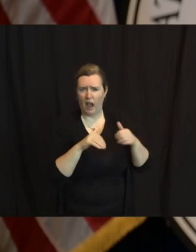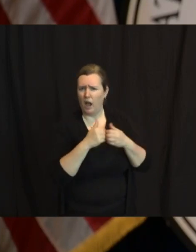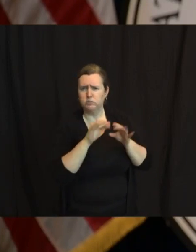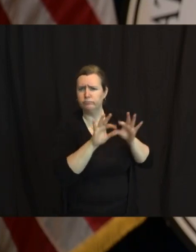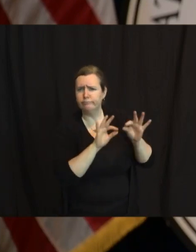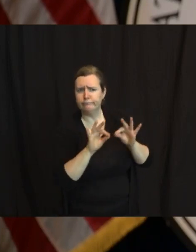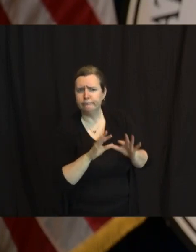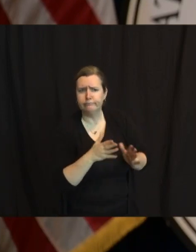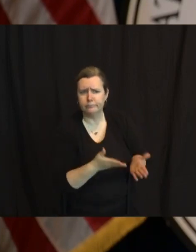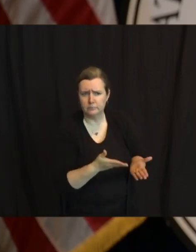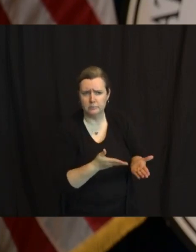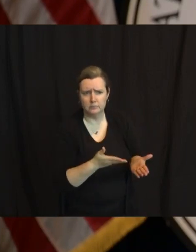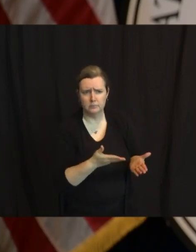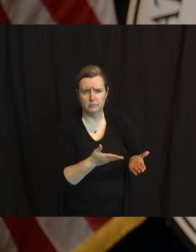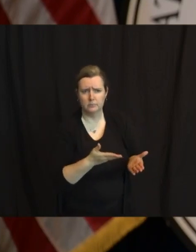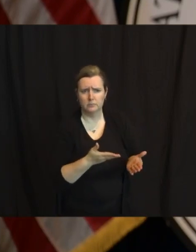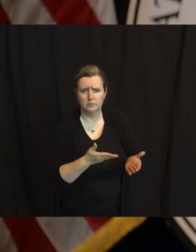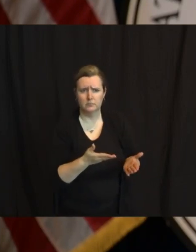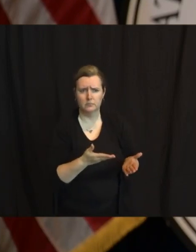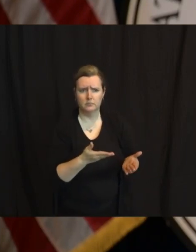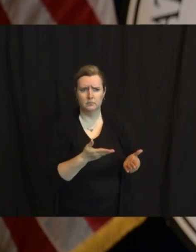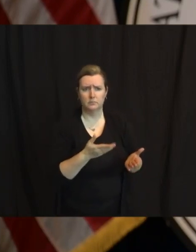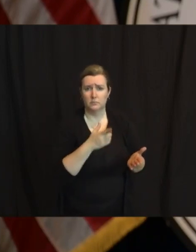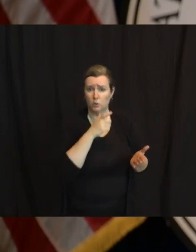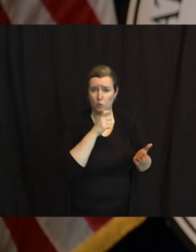furloughed? Is that it?